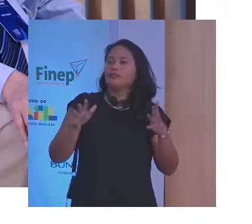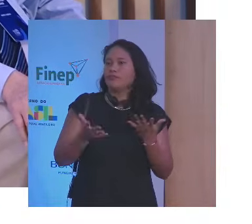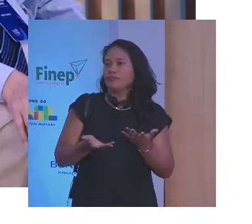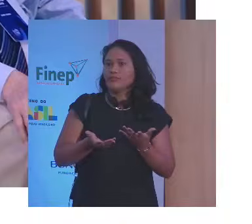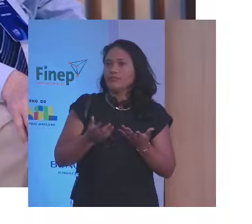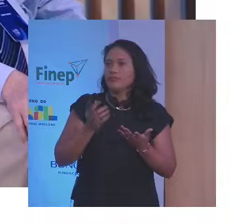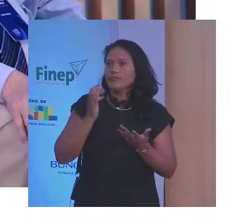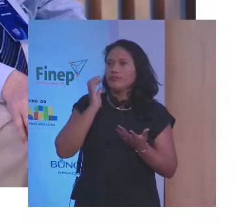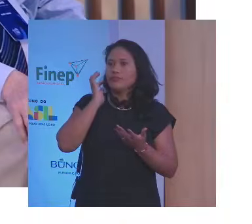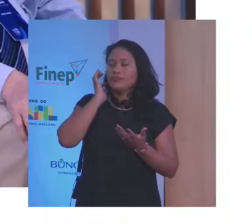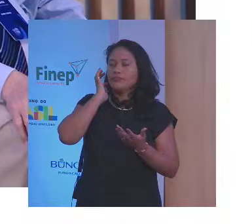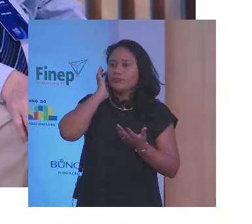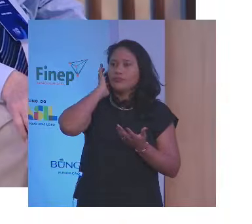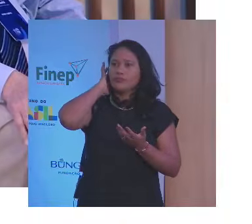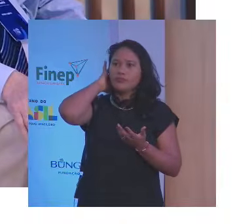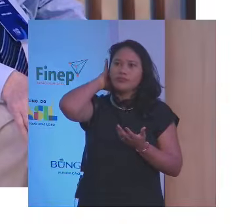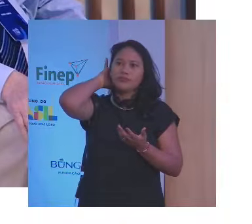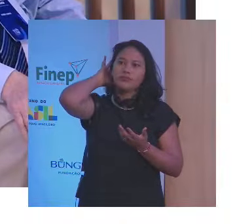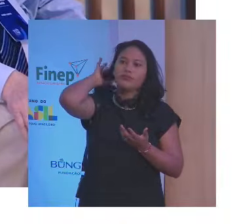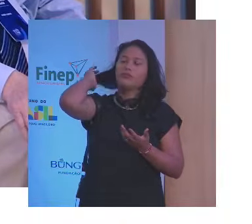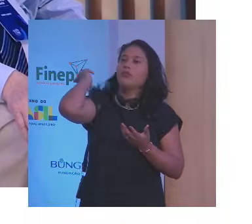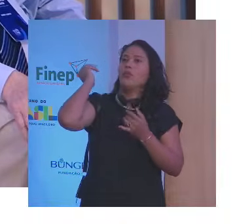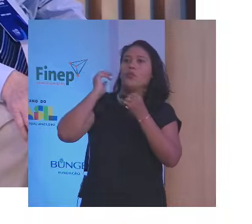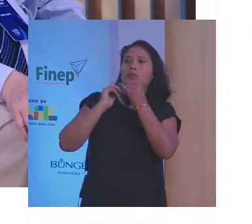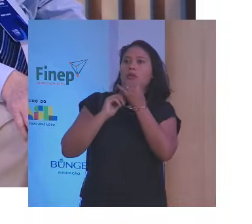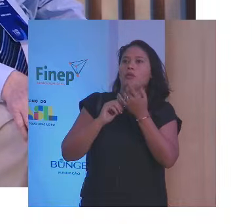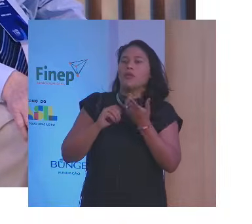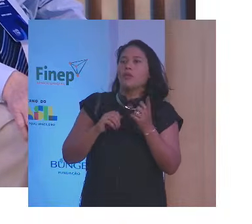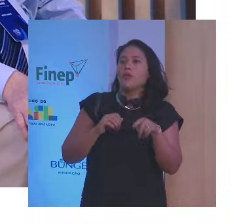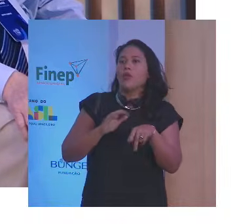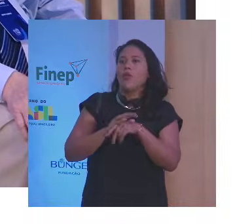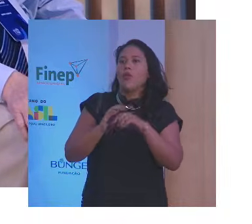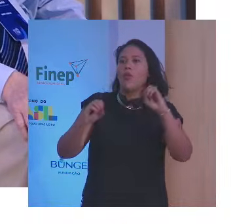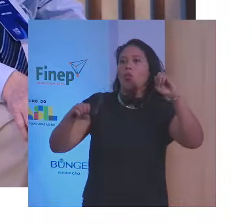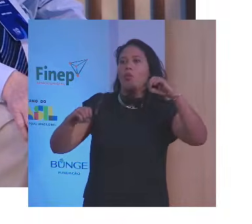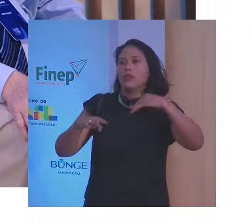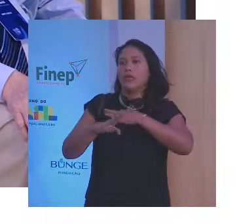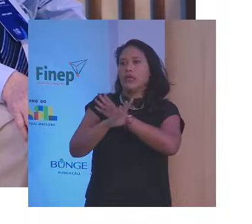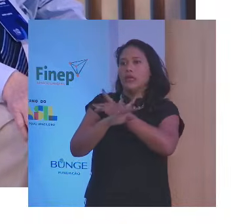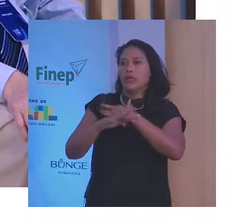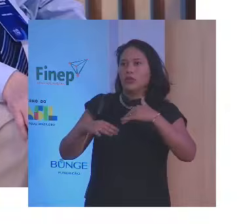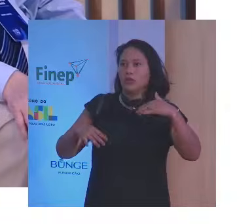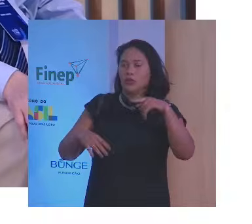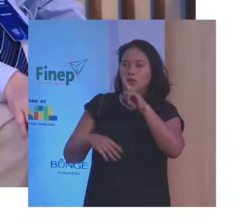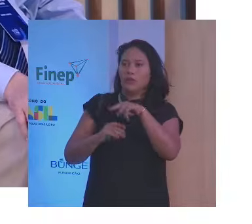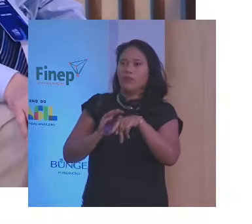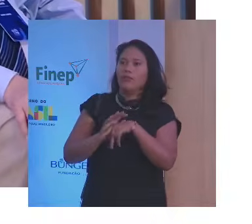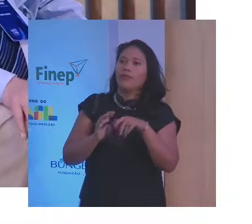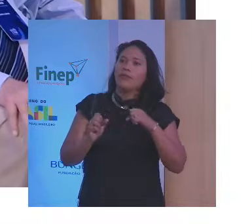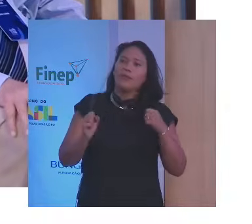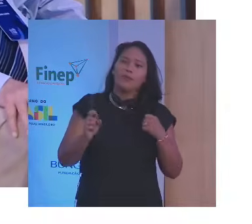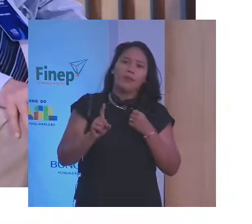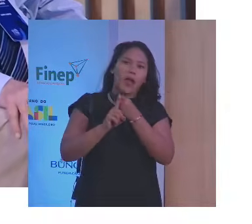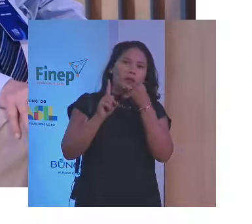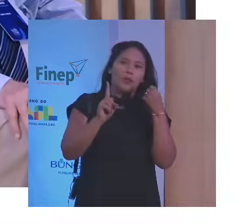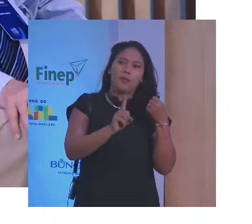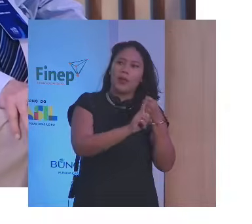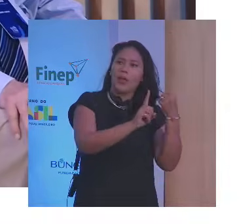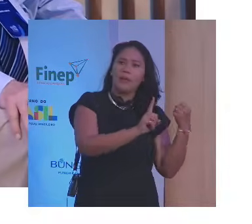exportado para os oceanos, né? Por exemplo, para o oceano adjacente. Então, isso vai ter impacto no manguezal, vai ter